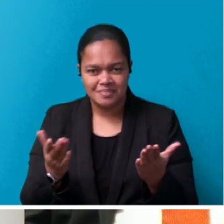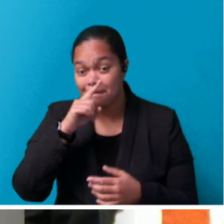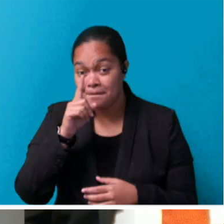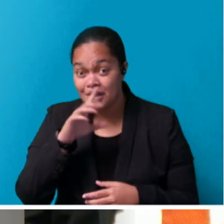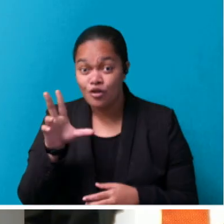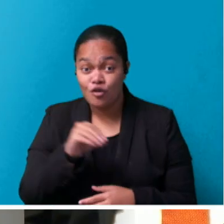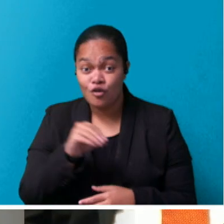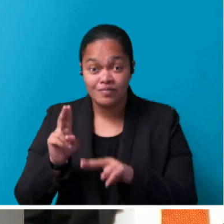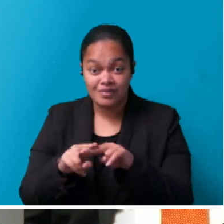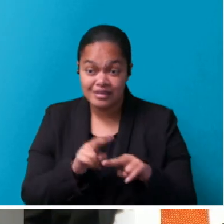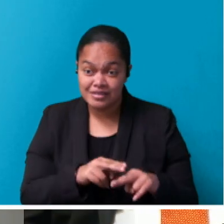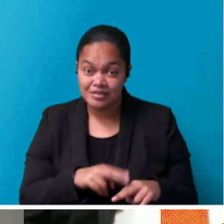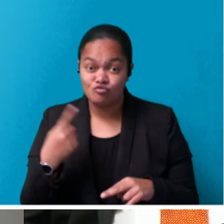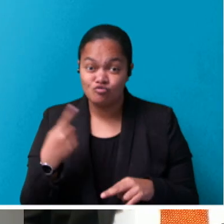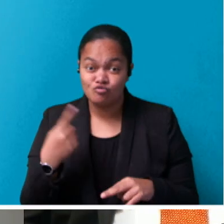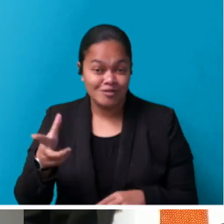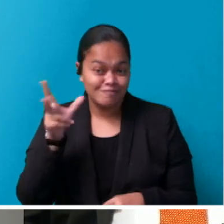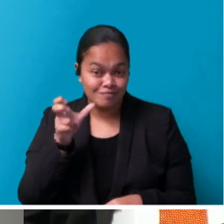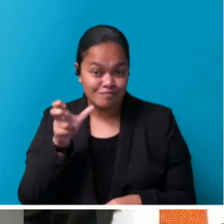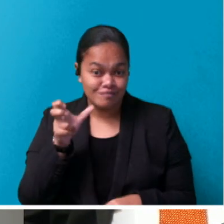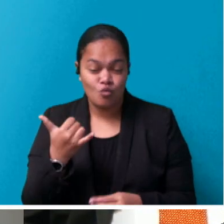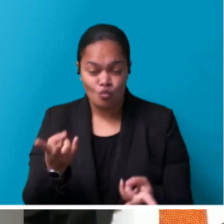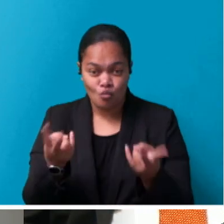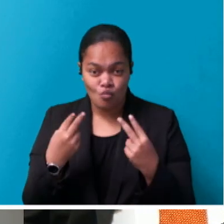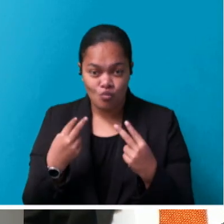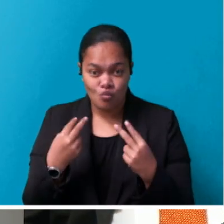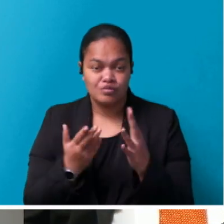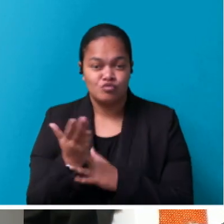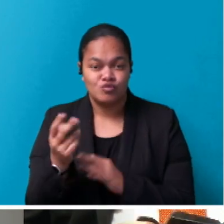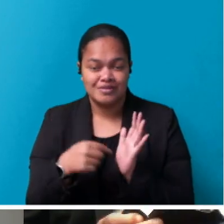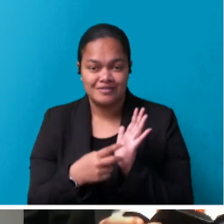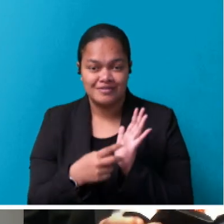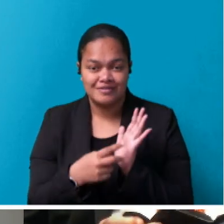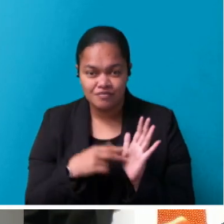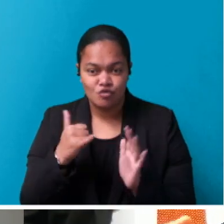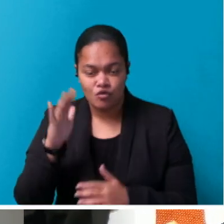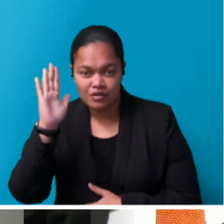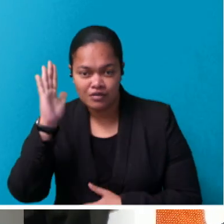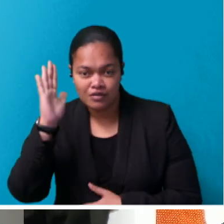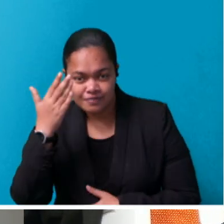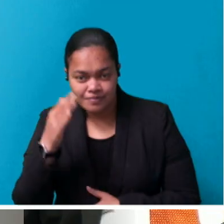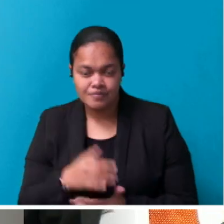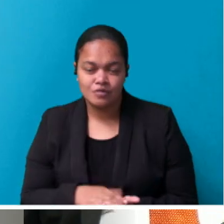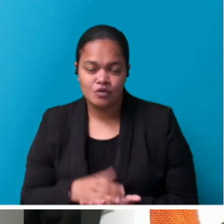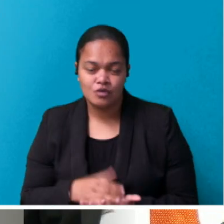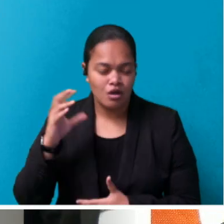of course, who may be listening to this broadcast through LSE, live streaming or on